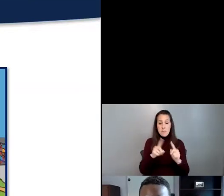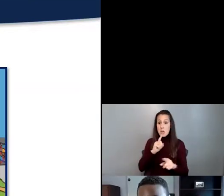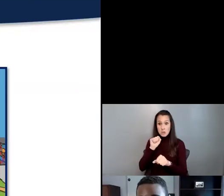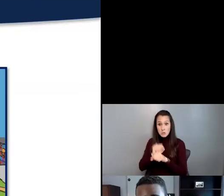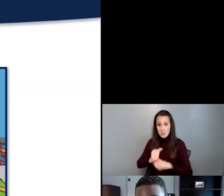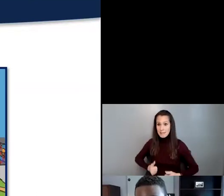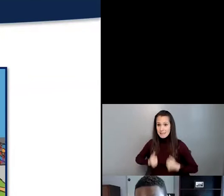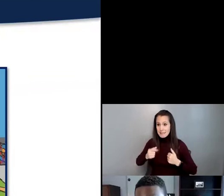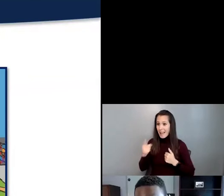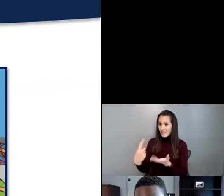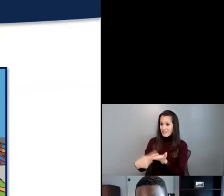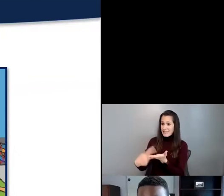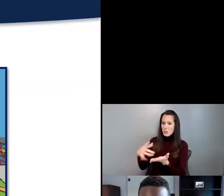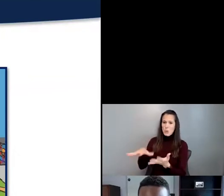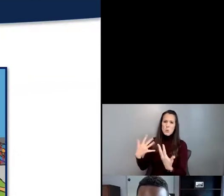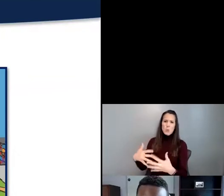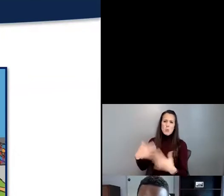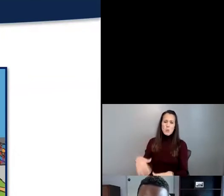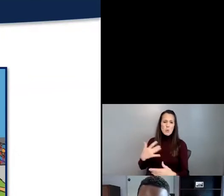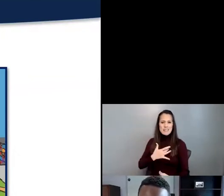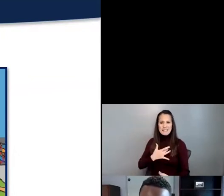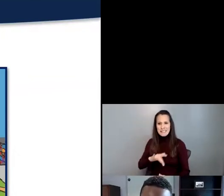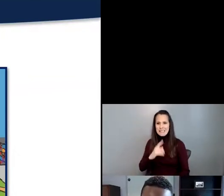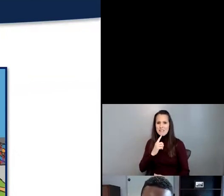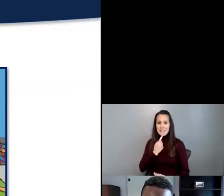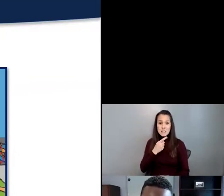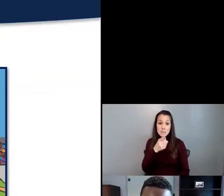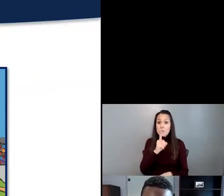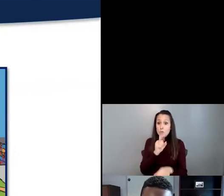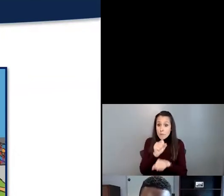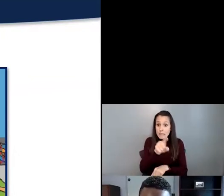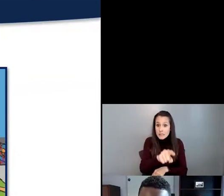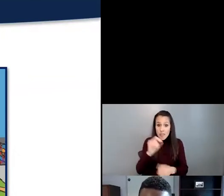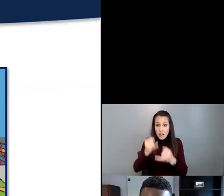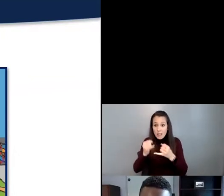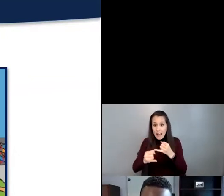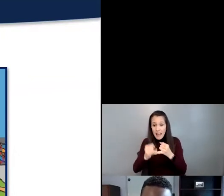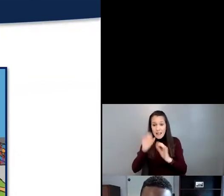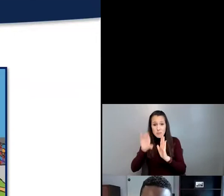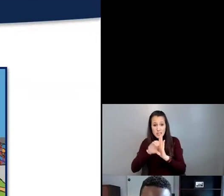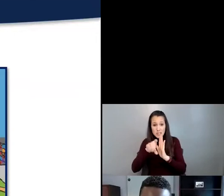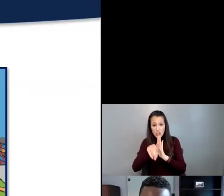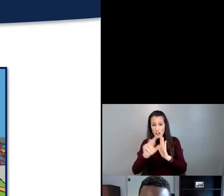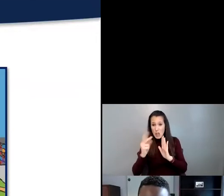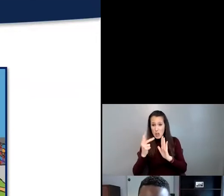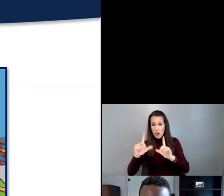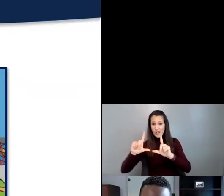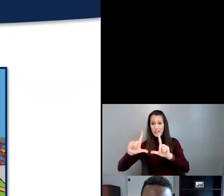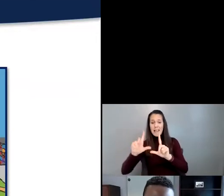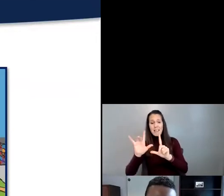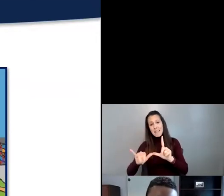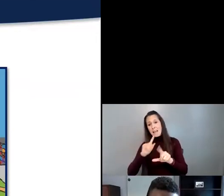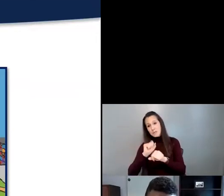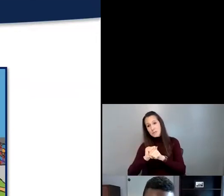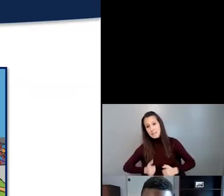especially when the reality is that things look more like this. I've now changed the slide, and there's a third pane that has the